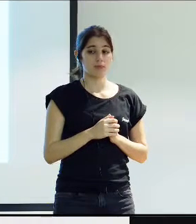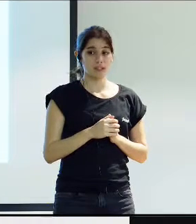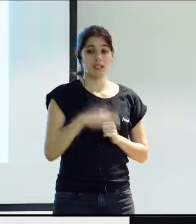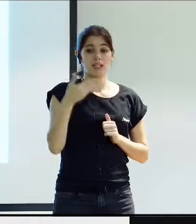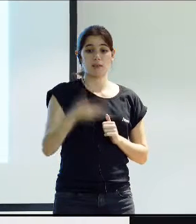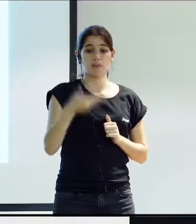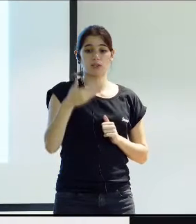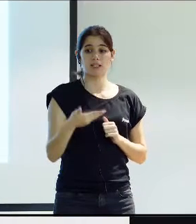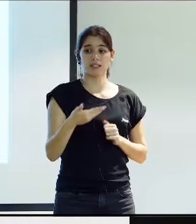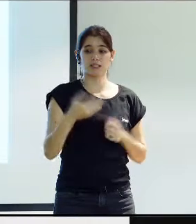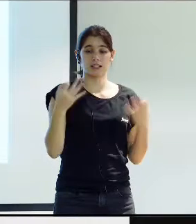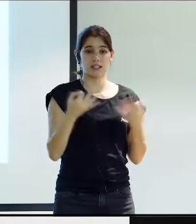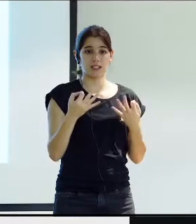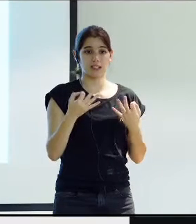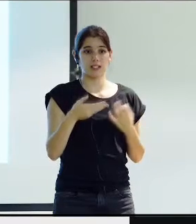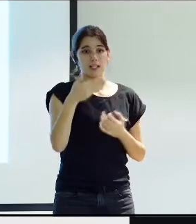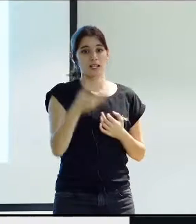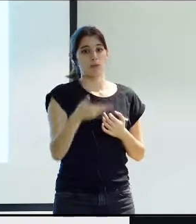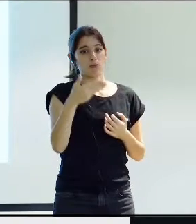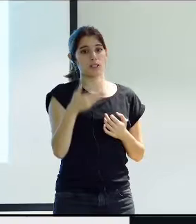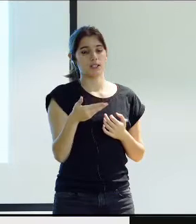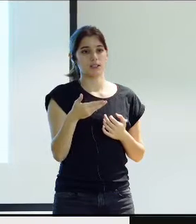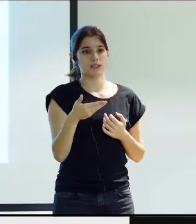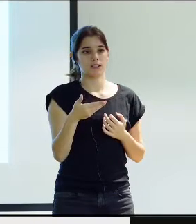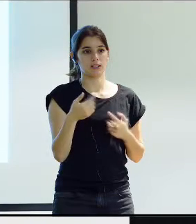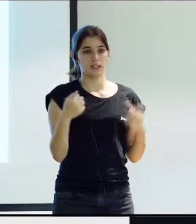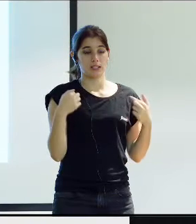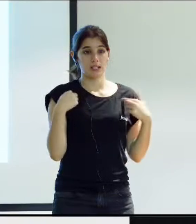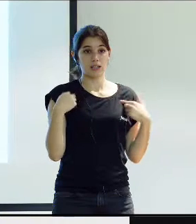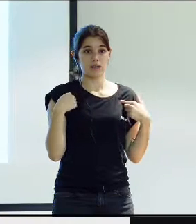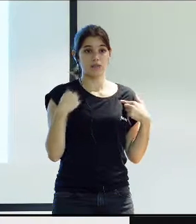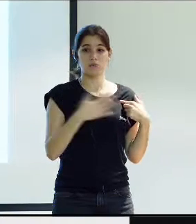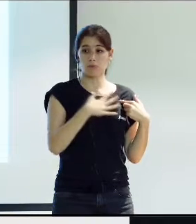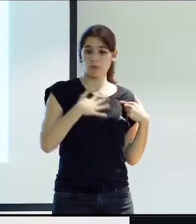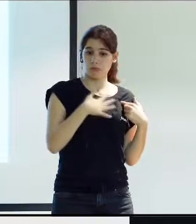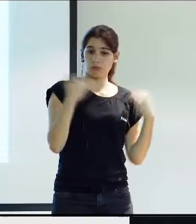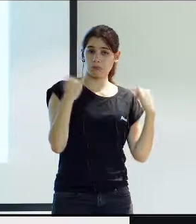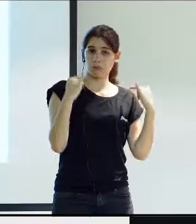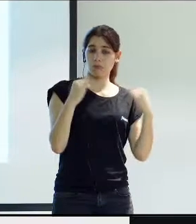scheme 24 hours, 7 days a week,